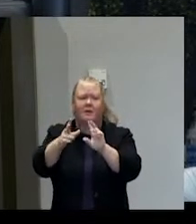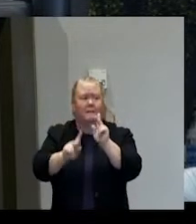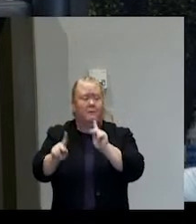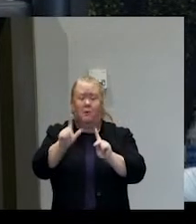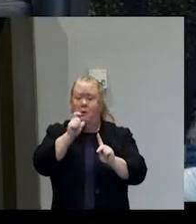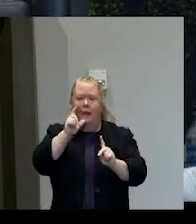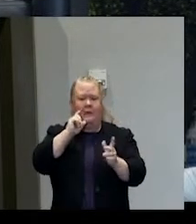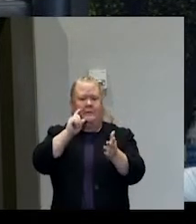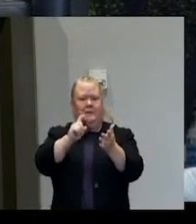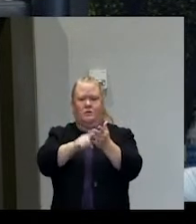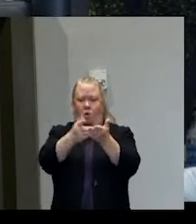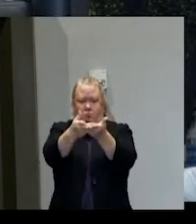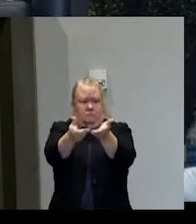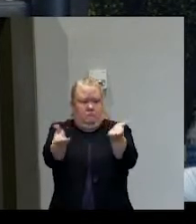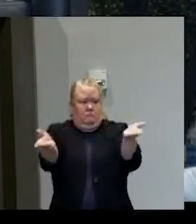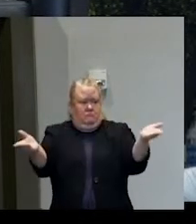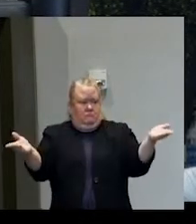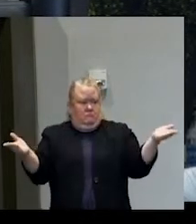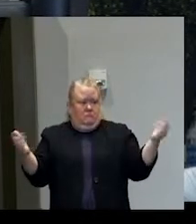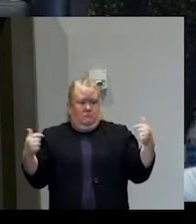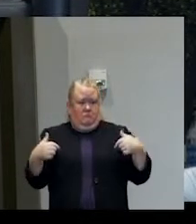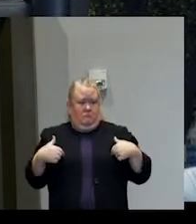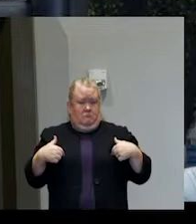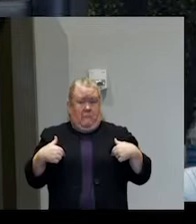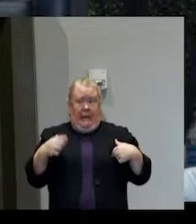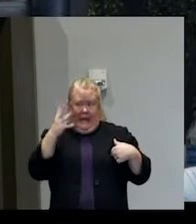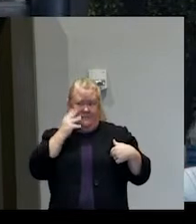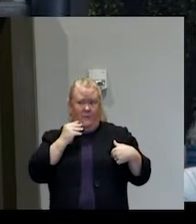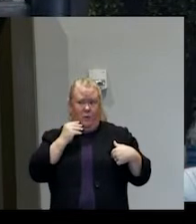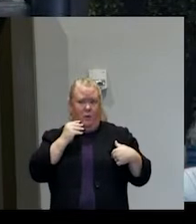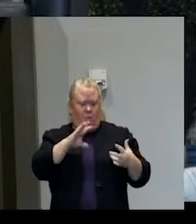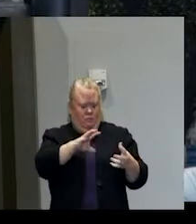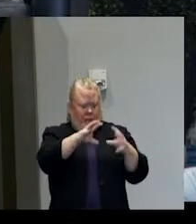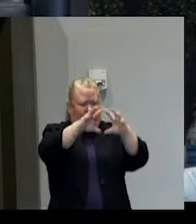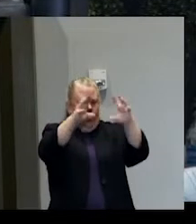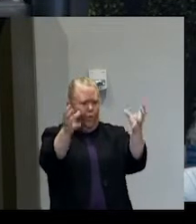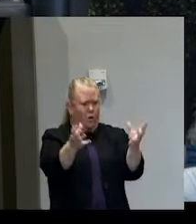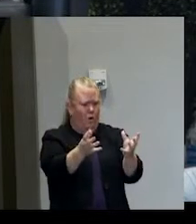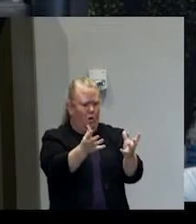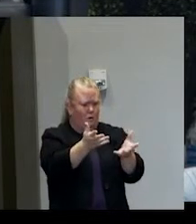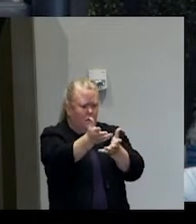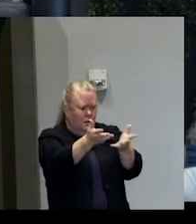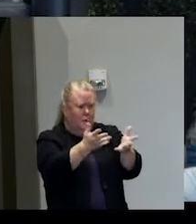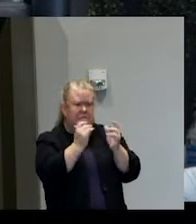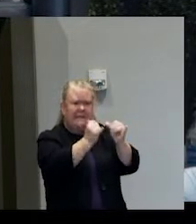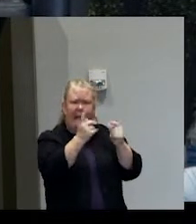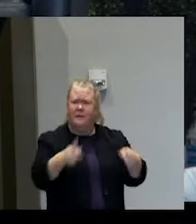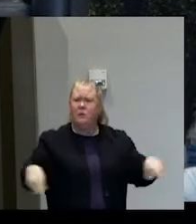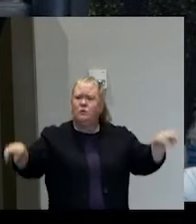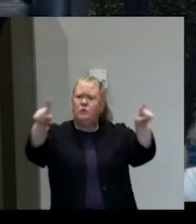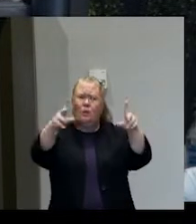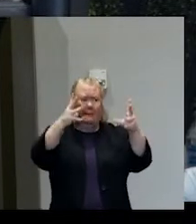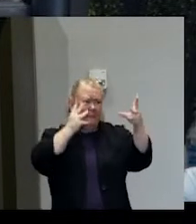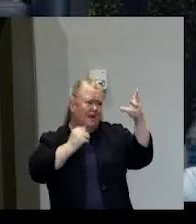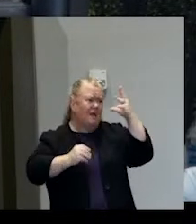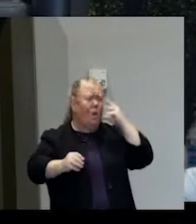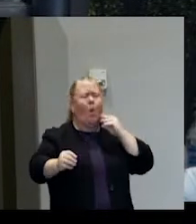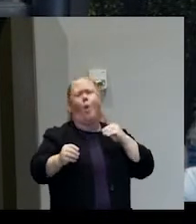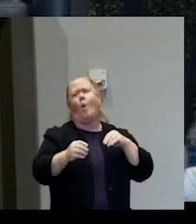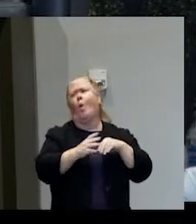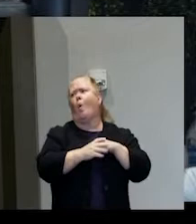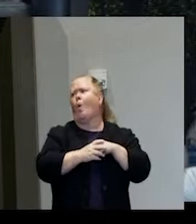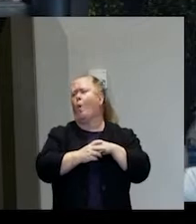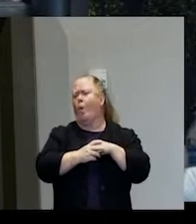know existed and actually also experienced the world very similar to myself. And it's still been